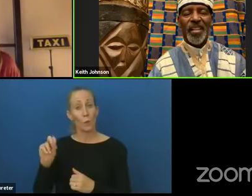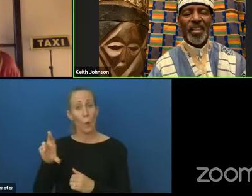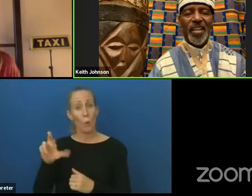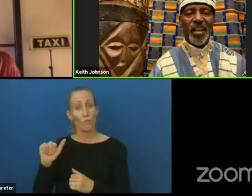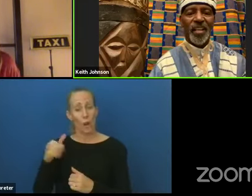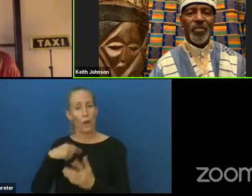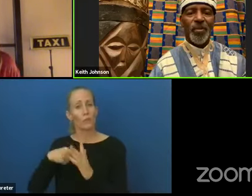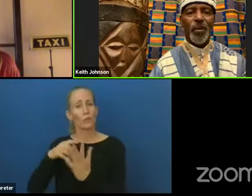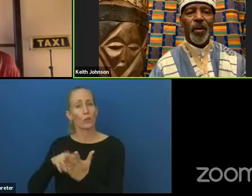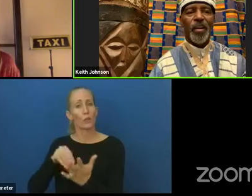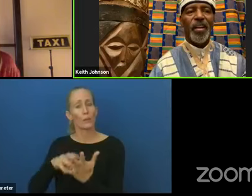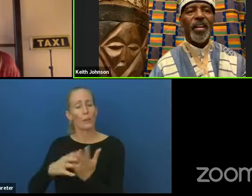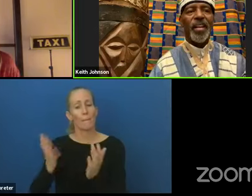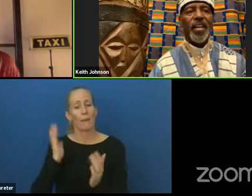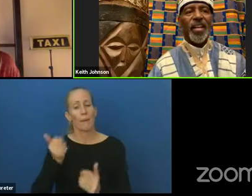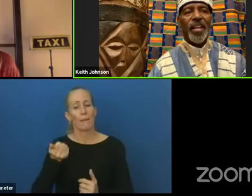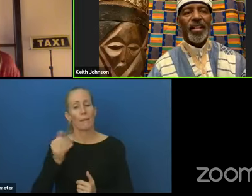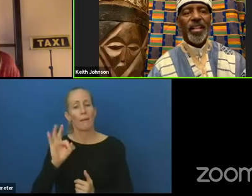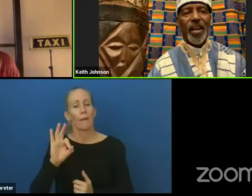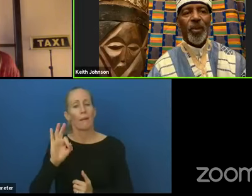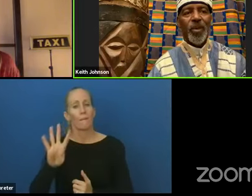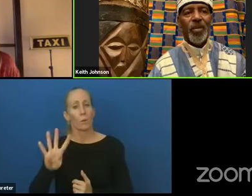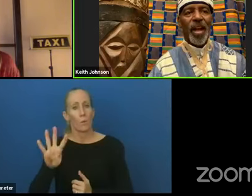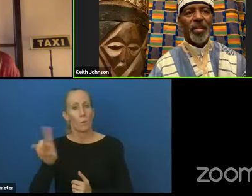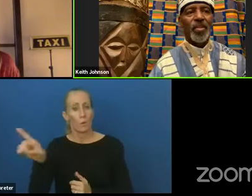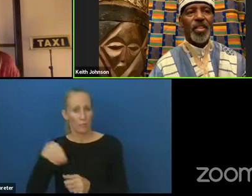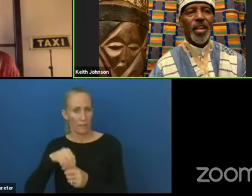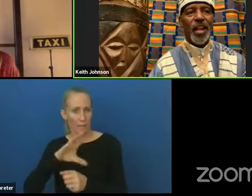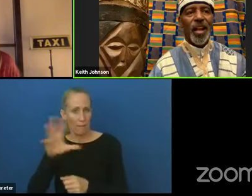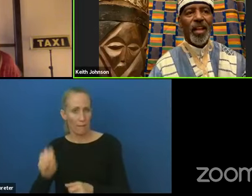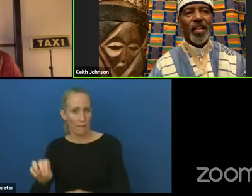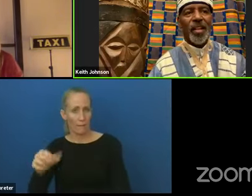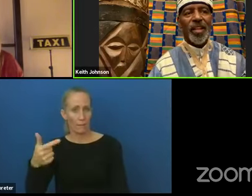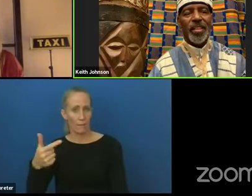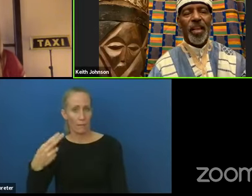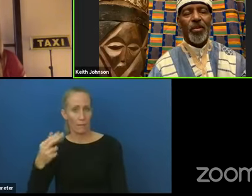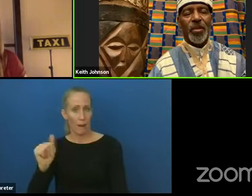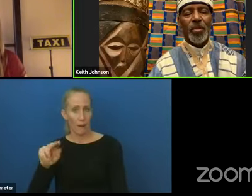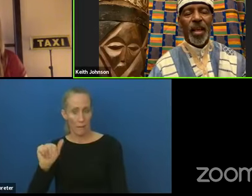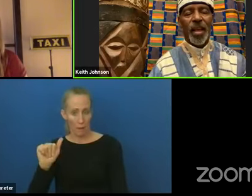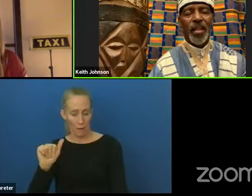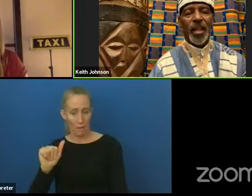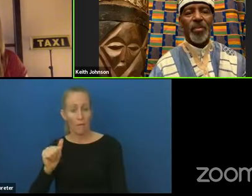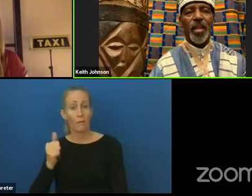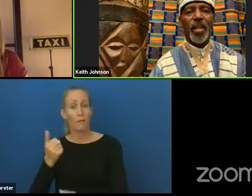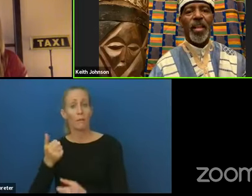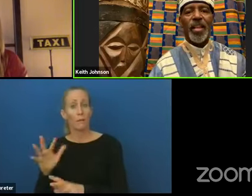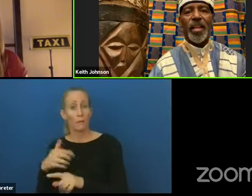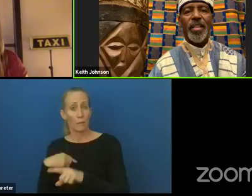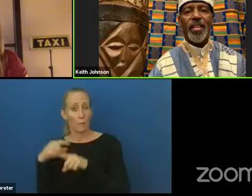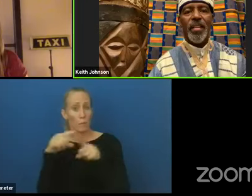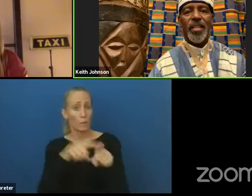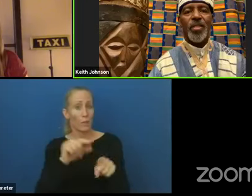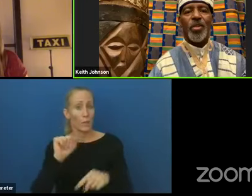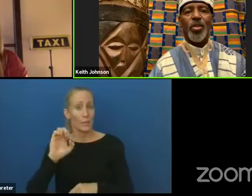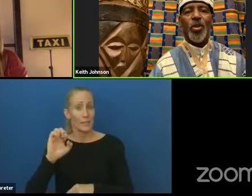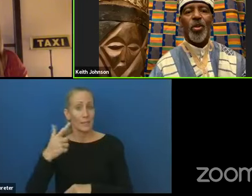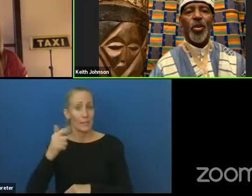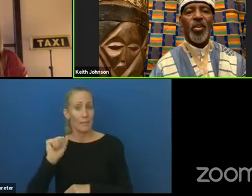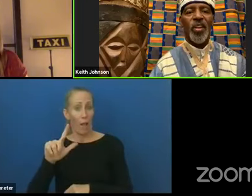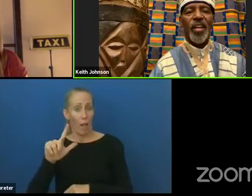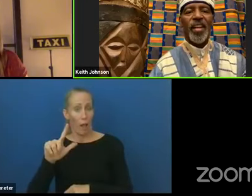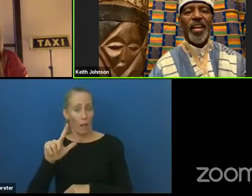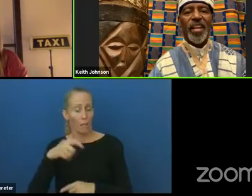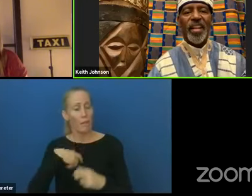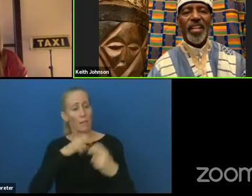in 1994. And then I went back to Senegal and I sat with a man named Kendra